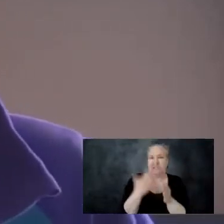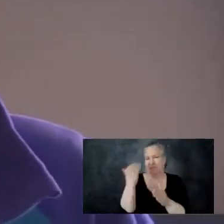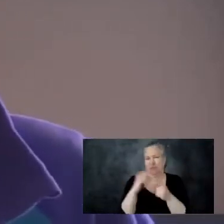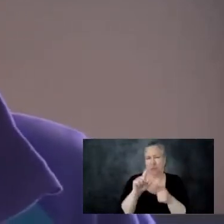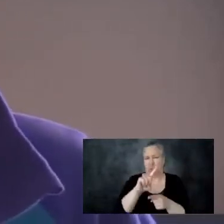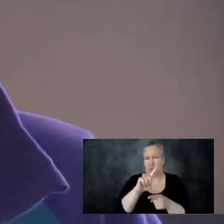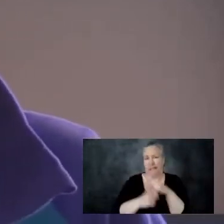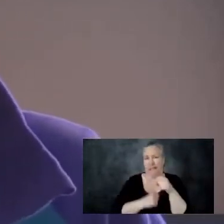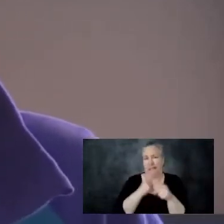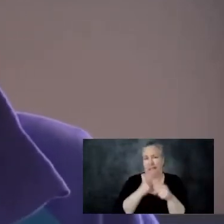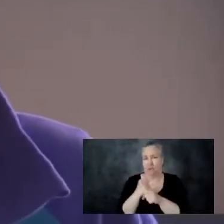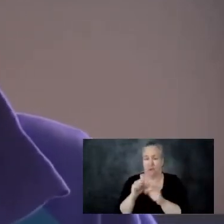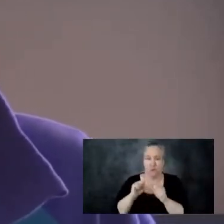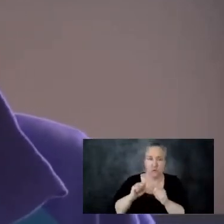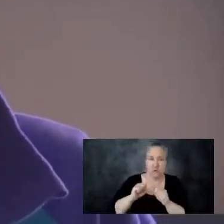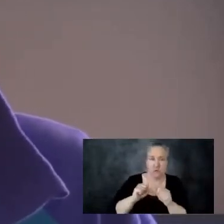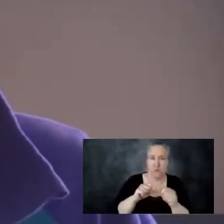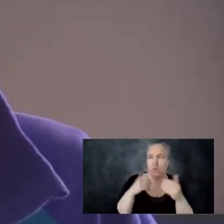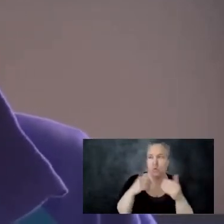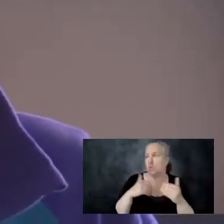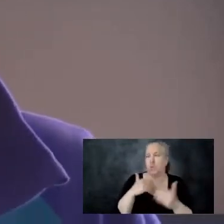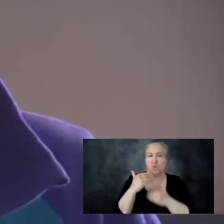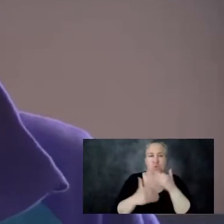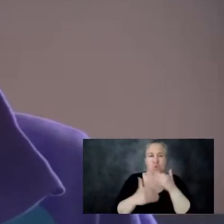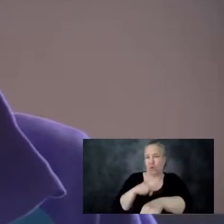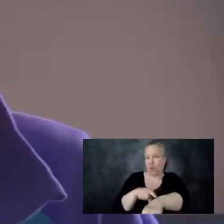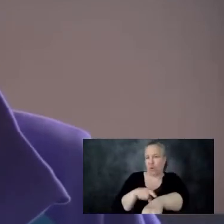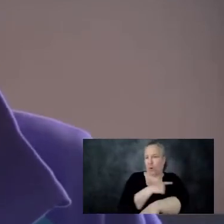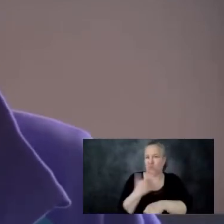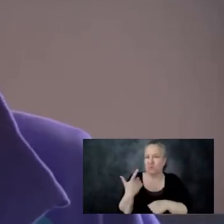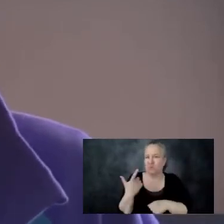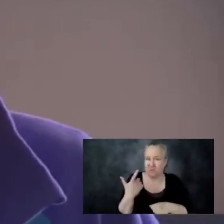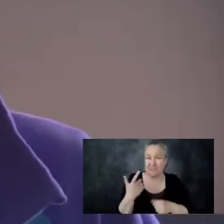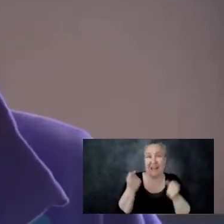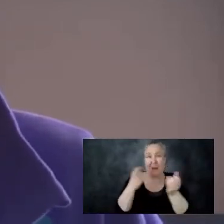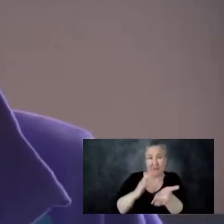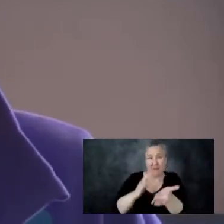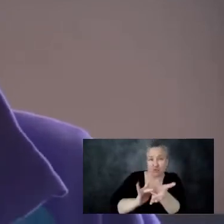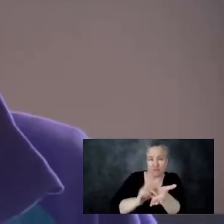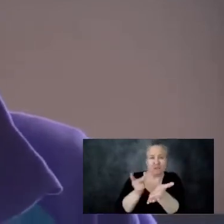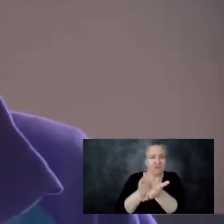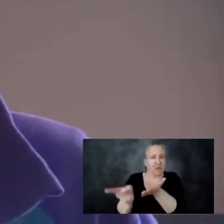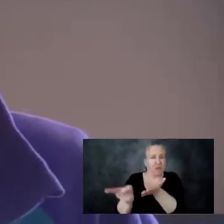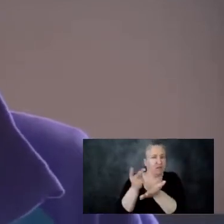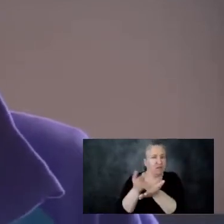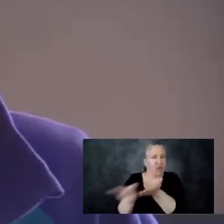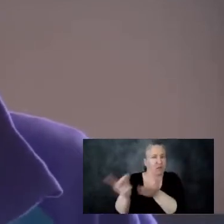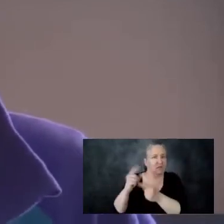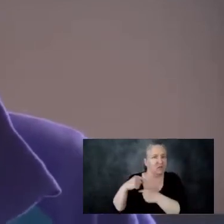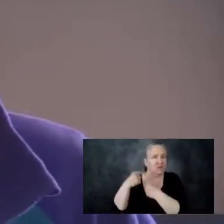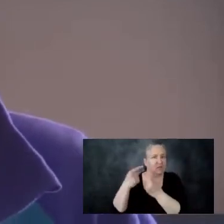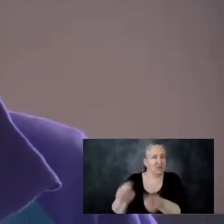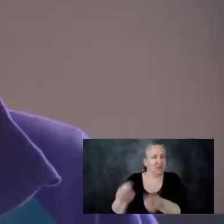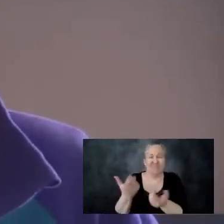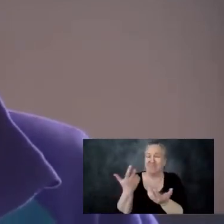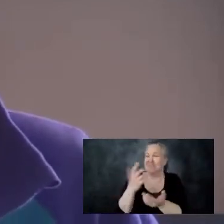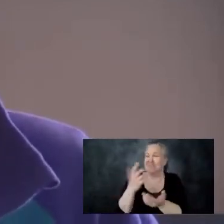you can imagine how long that process is, and how many drugs have failed, and how many drugs have